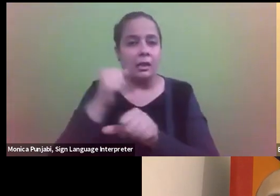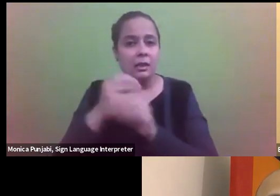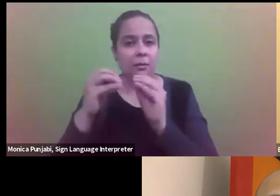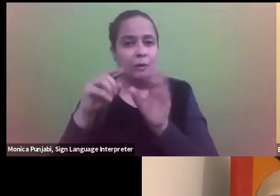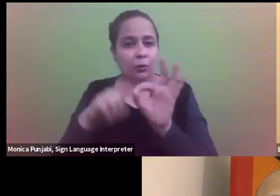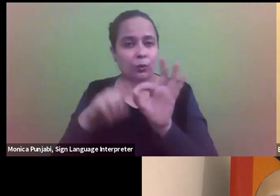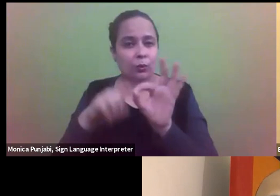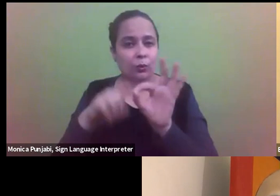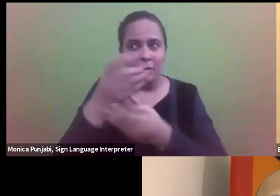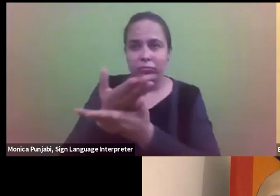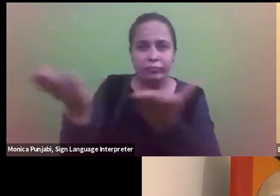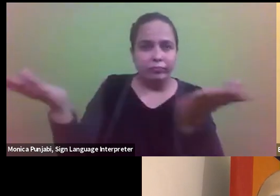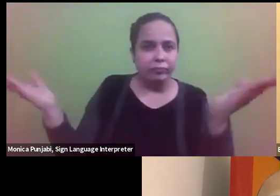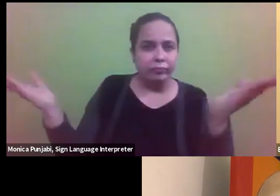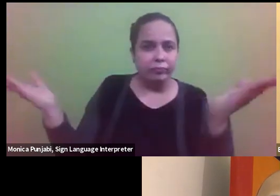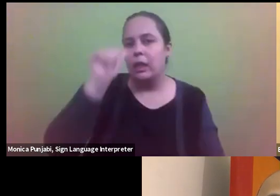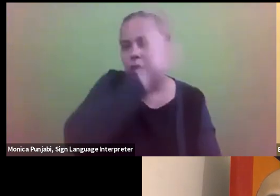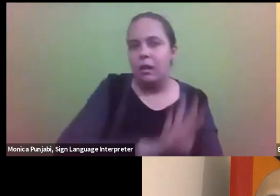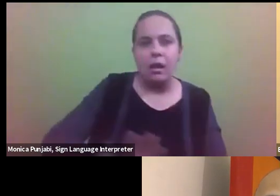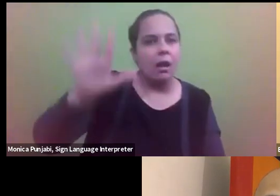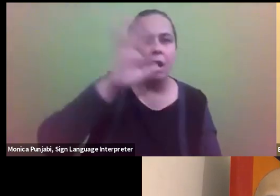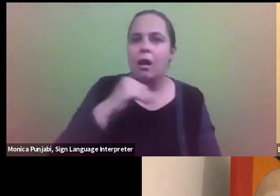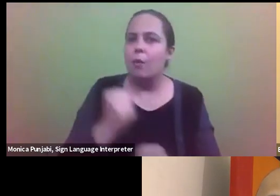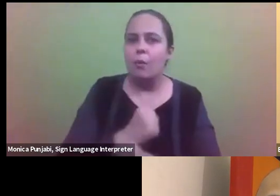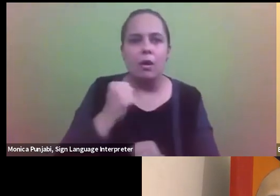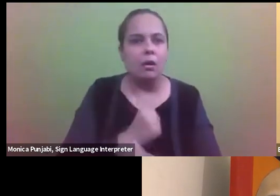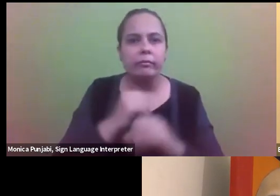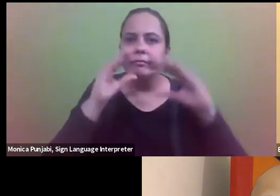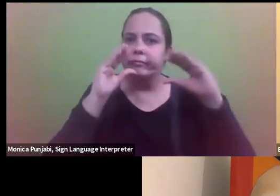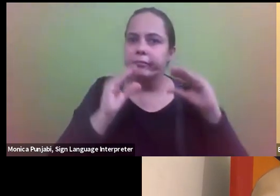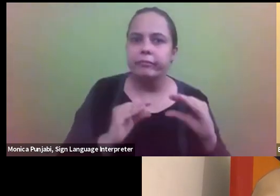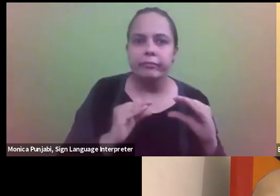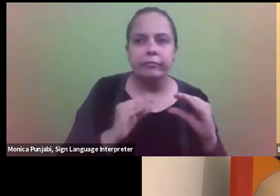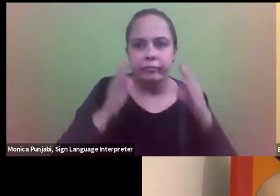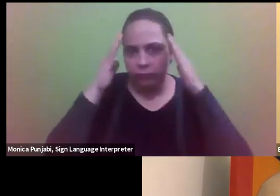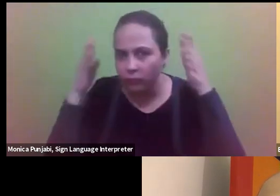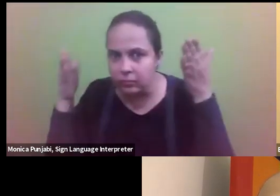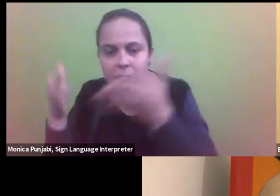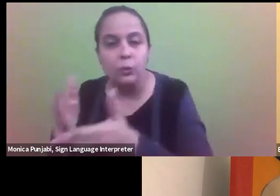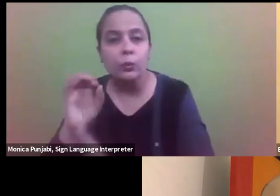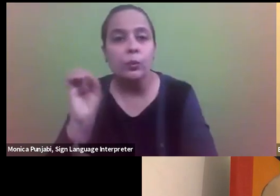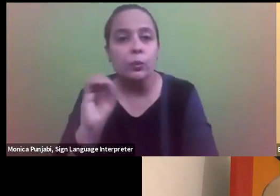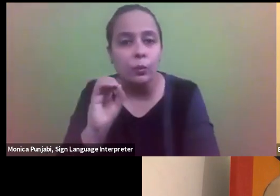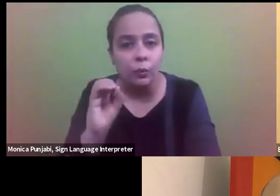much has been touched upon when it comes to enable the queer population professionally or economically. Now,